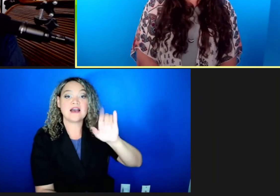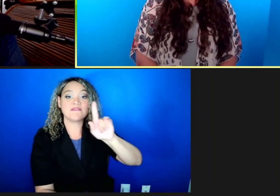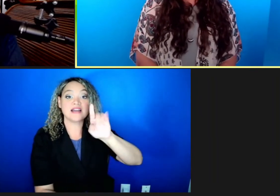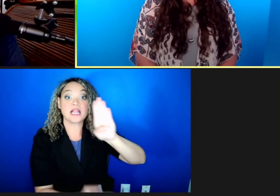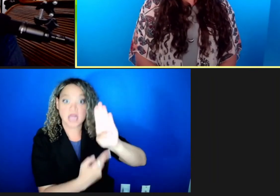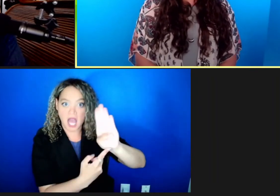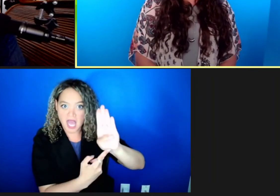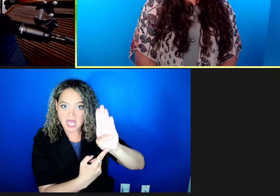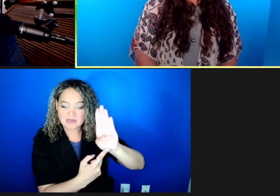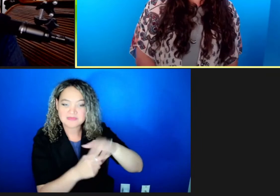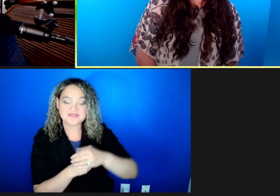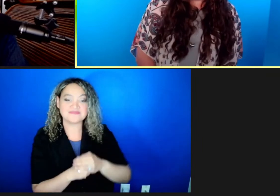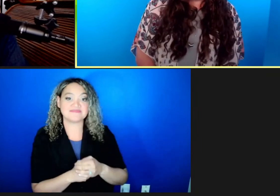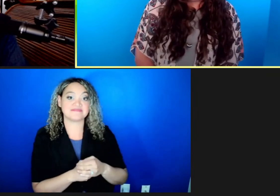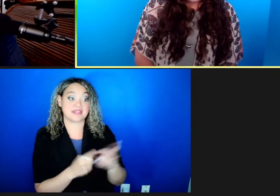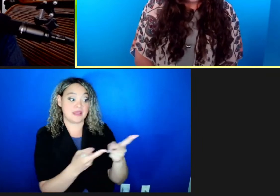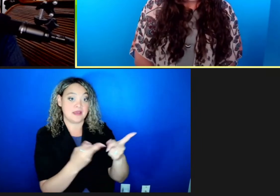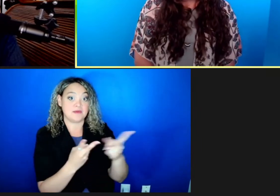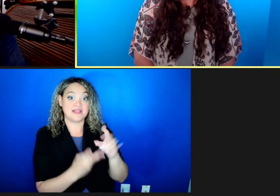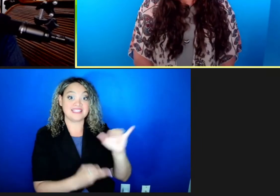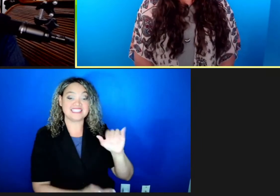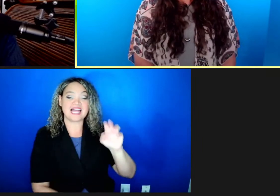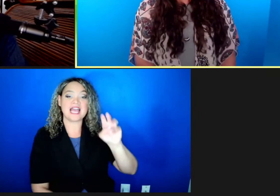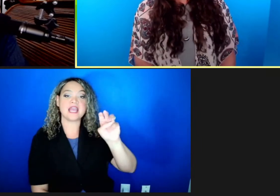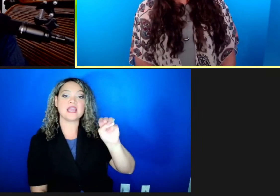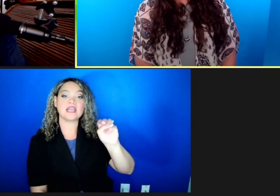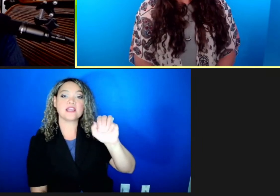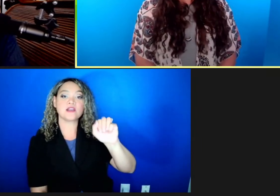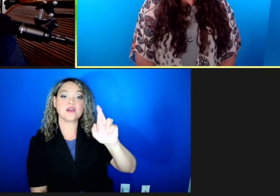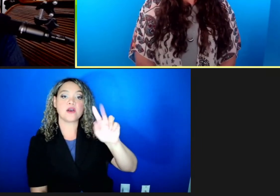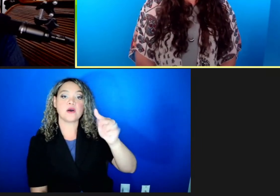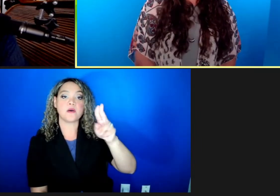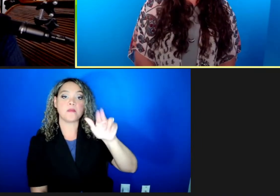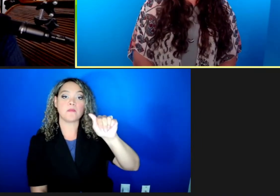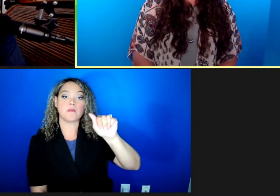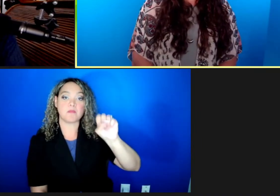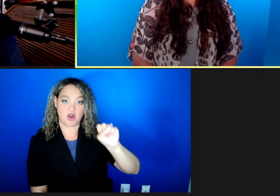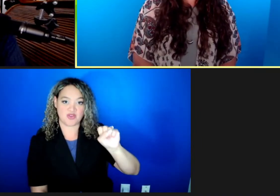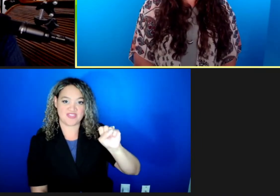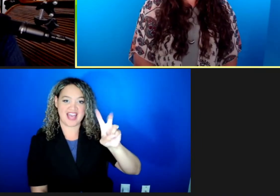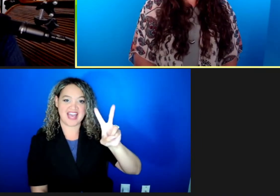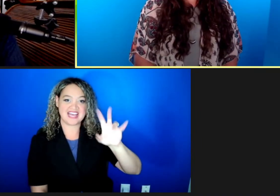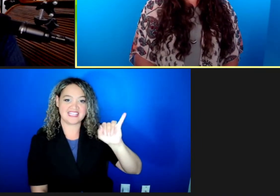like that. Places like Martha's Vineyard here in the States, which was